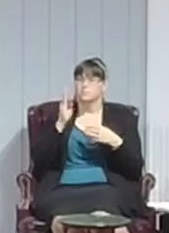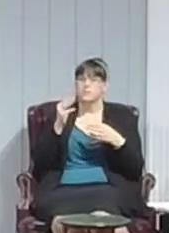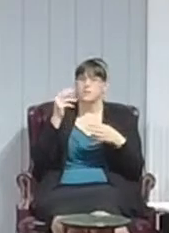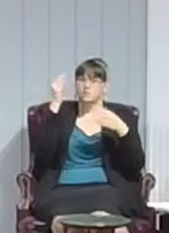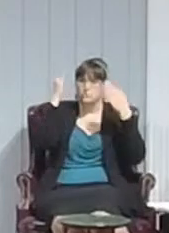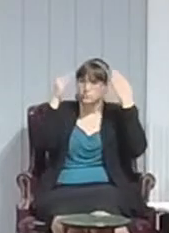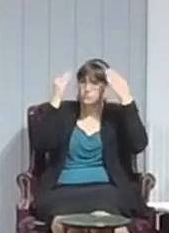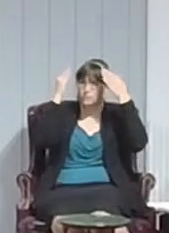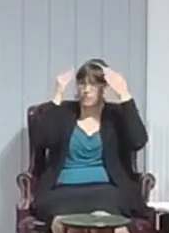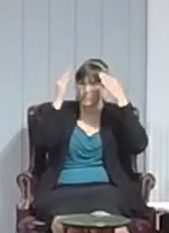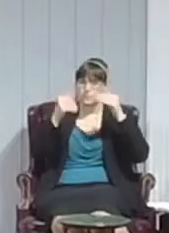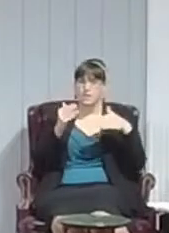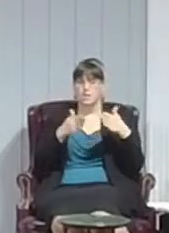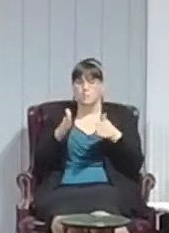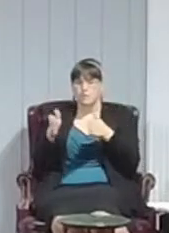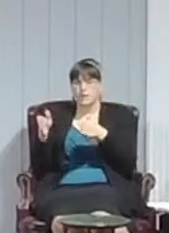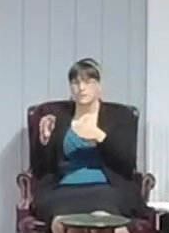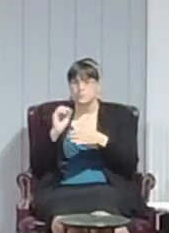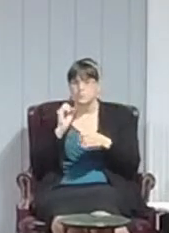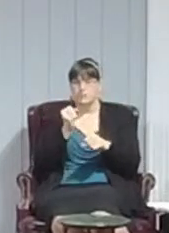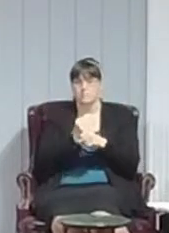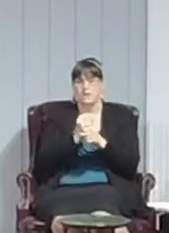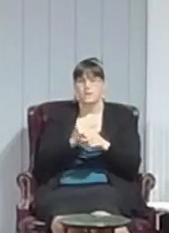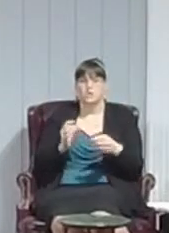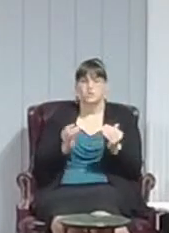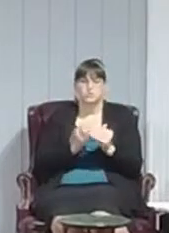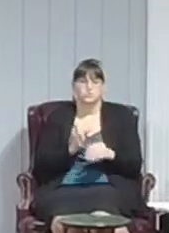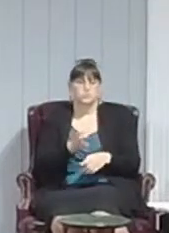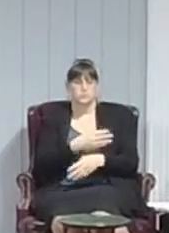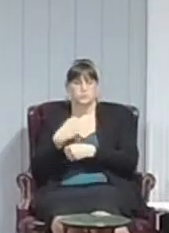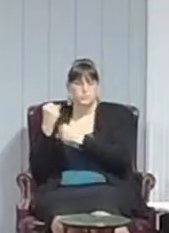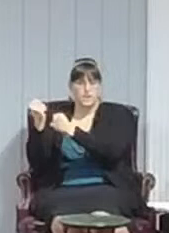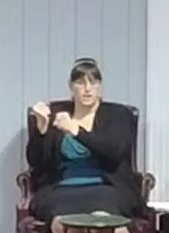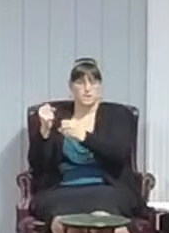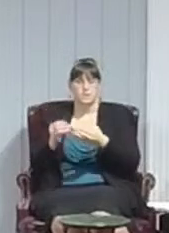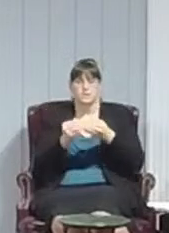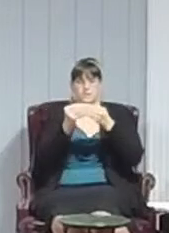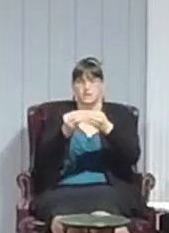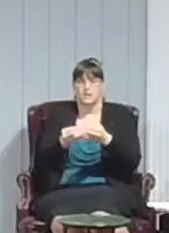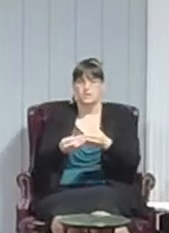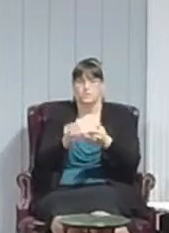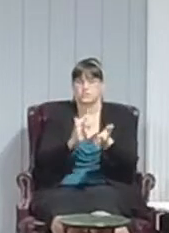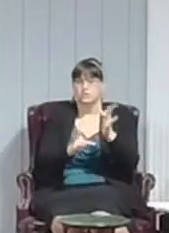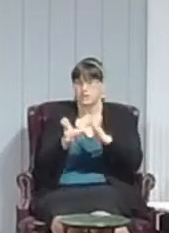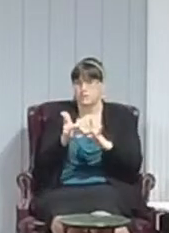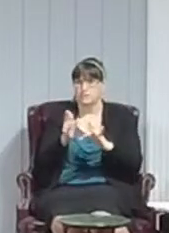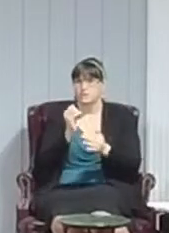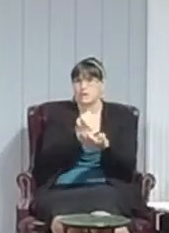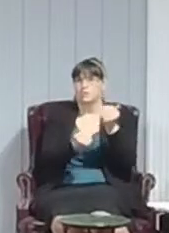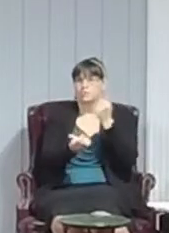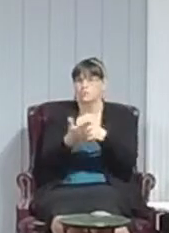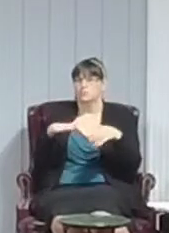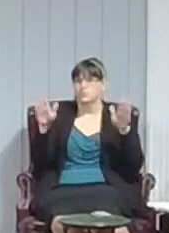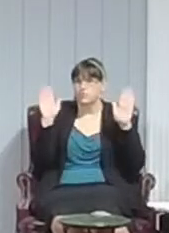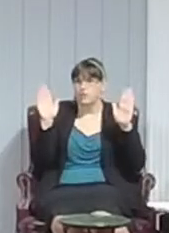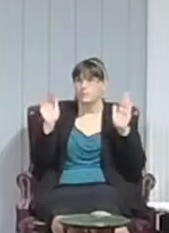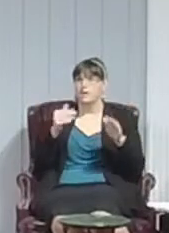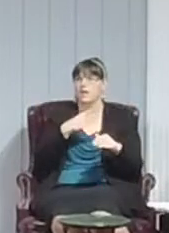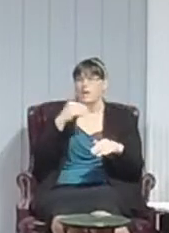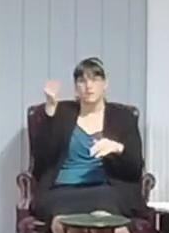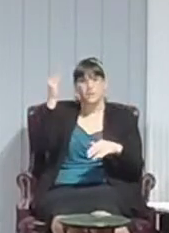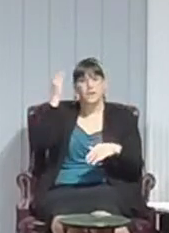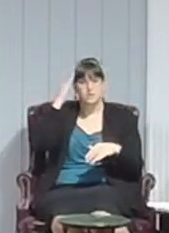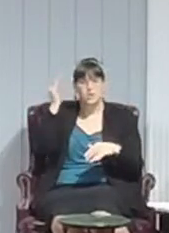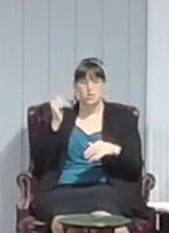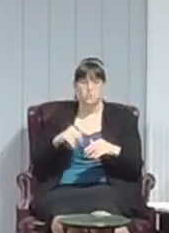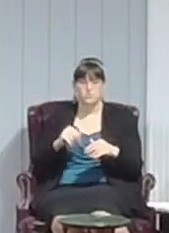plans are being made to take their leader, Jesus, and crucify him. And they know that they're not going to be far behind